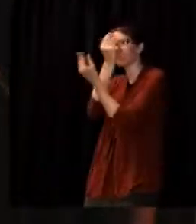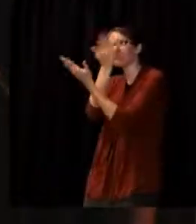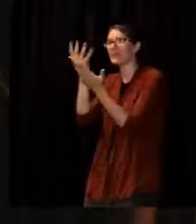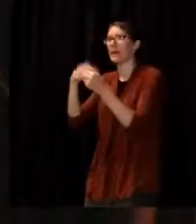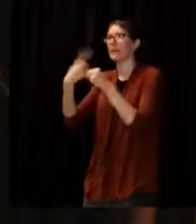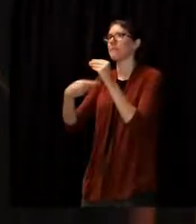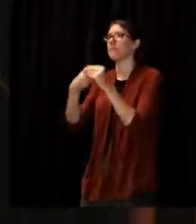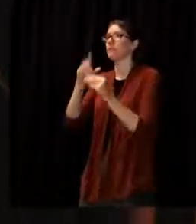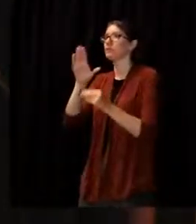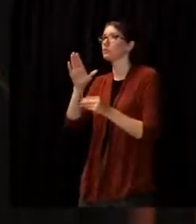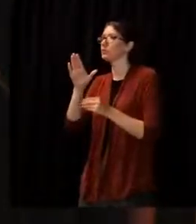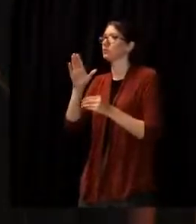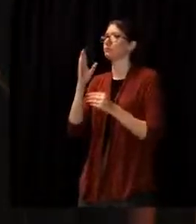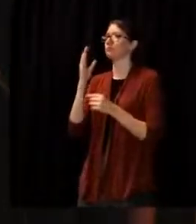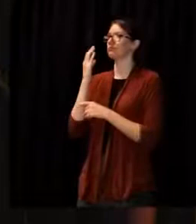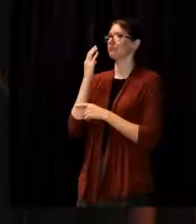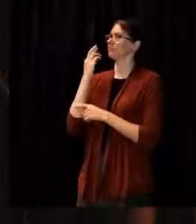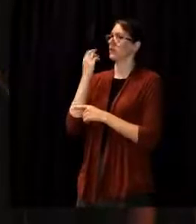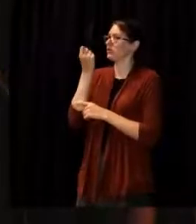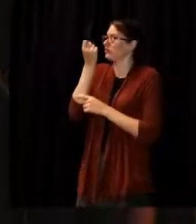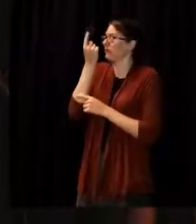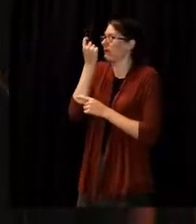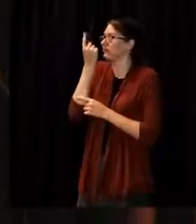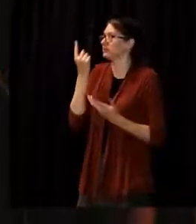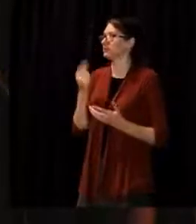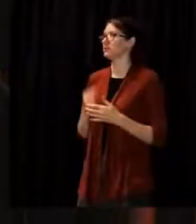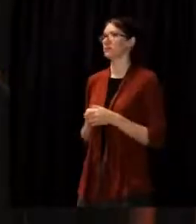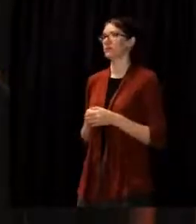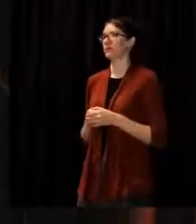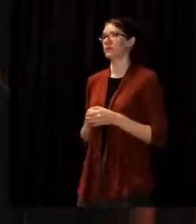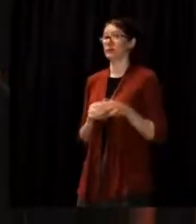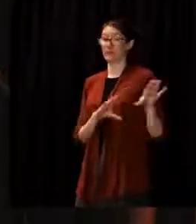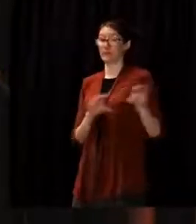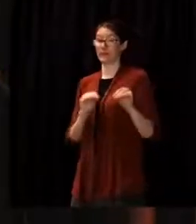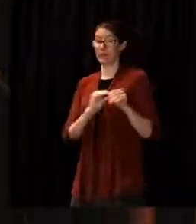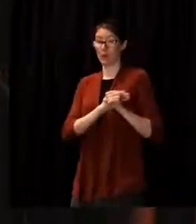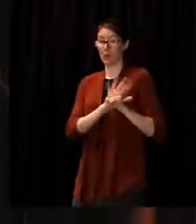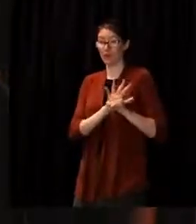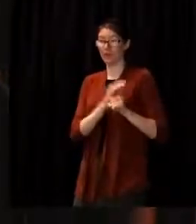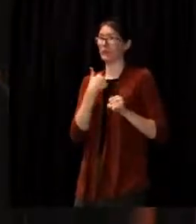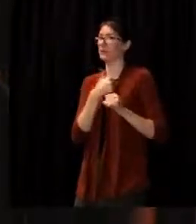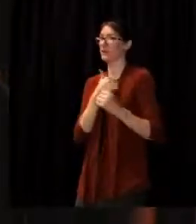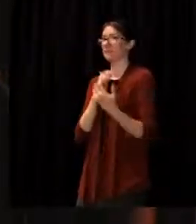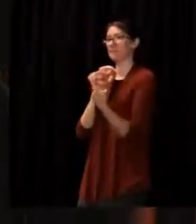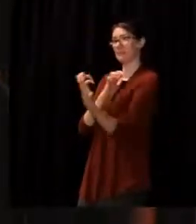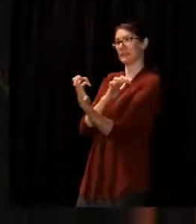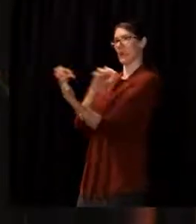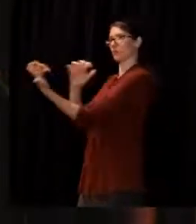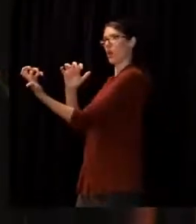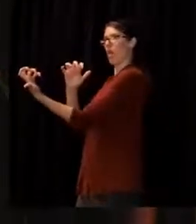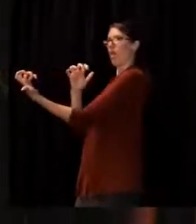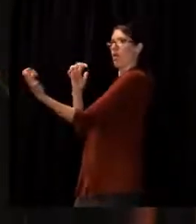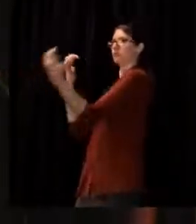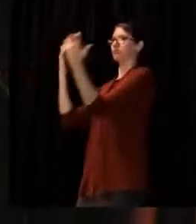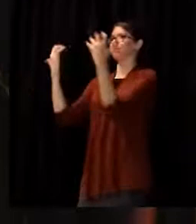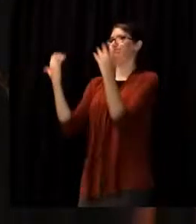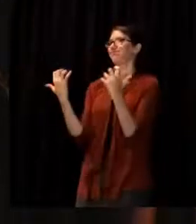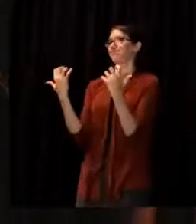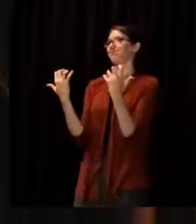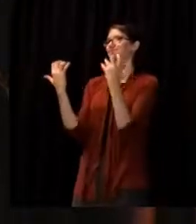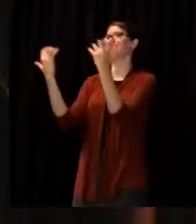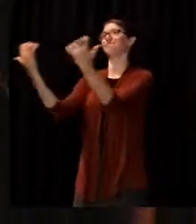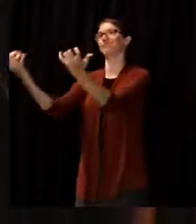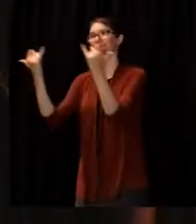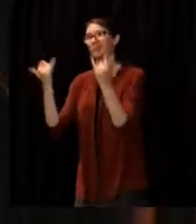theology. And so back when we were coming out of COVID, many of you know, we took our sanctuary, we turned it around. It was facing towards